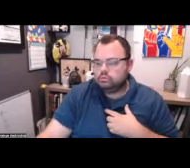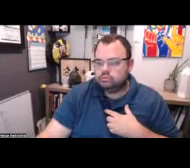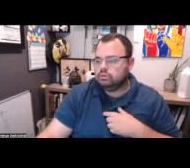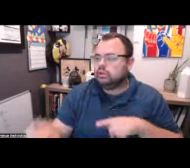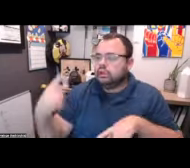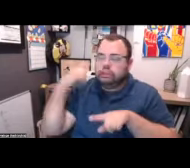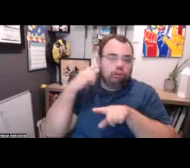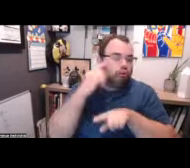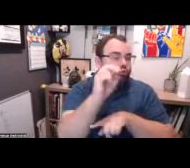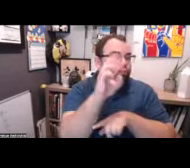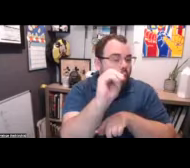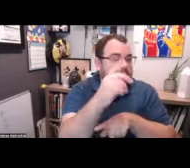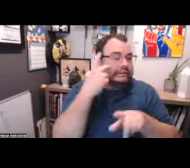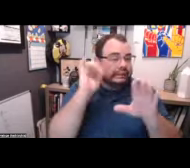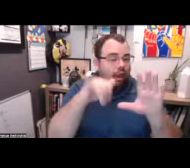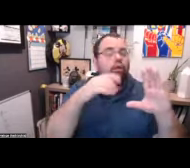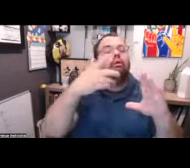here.